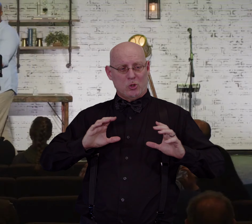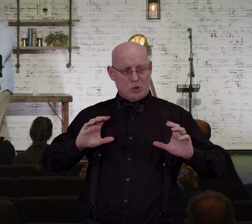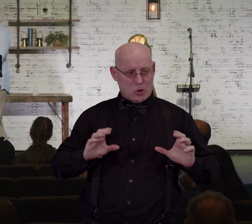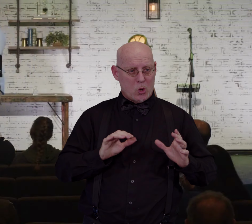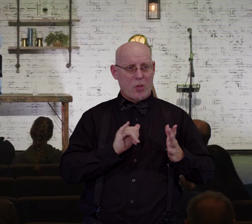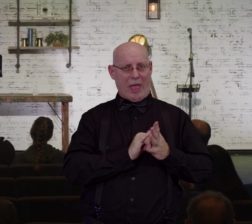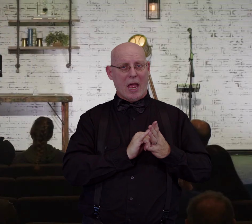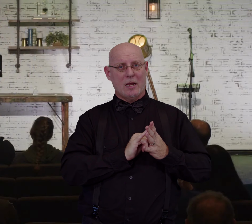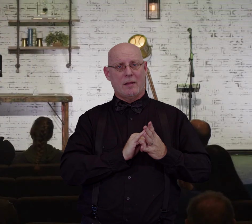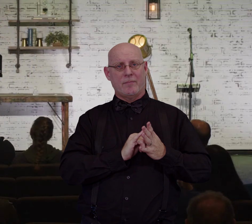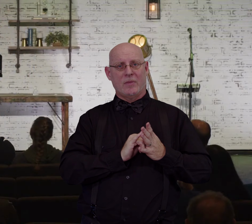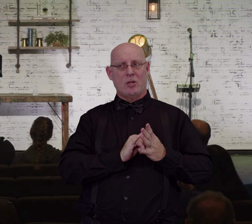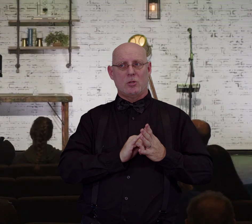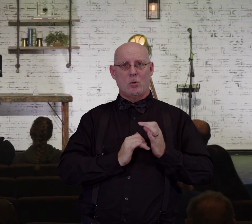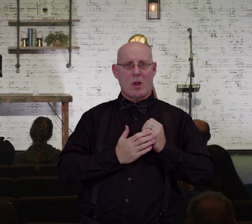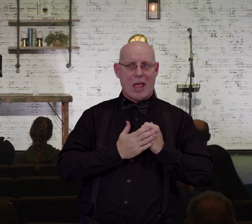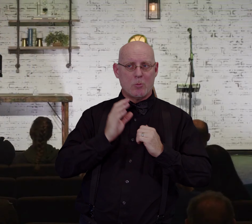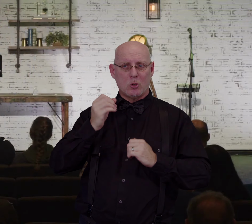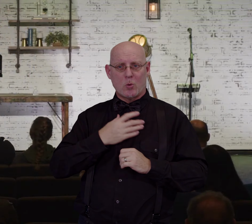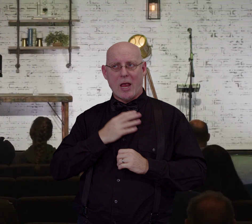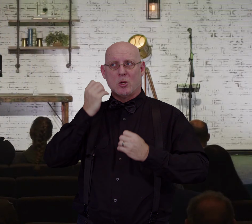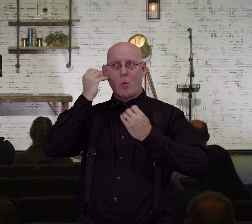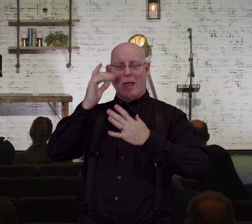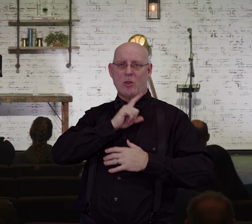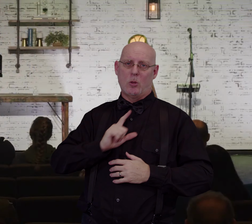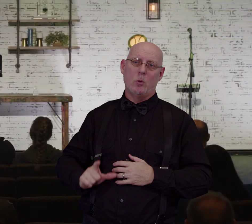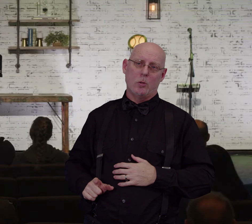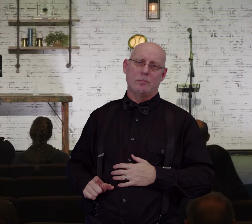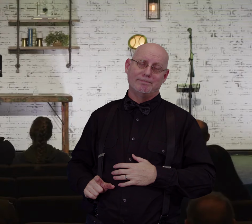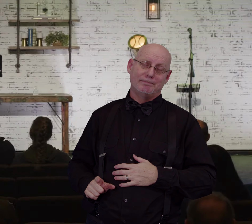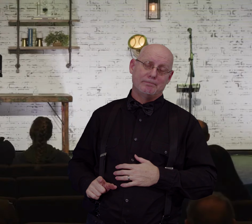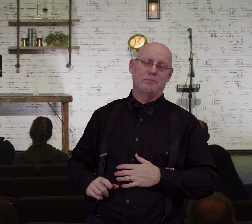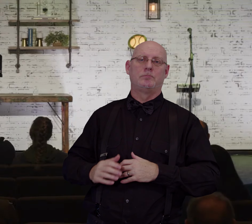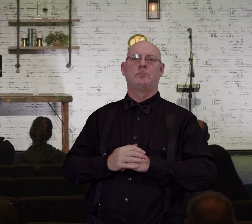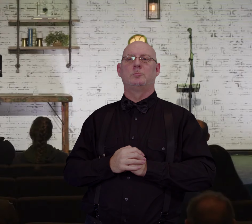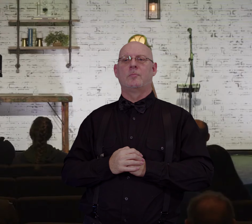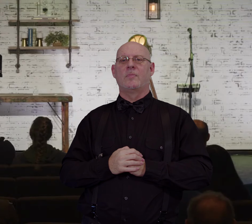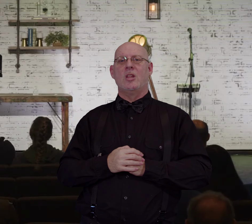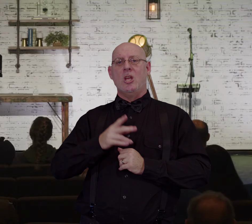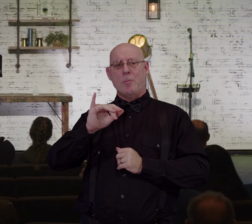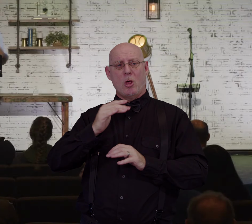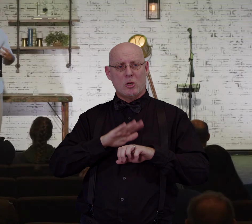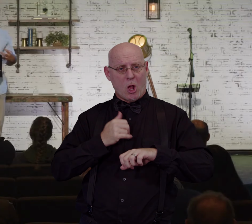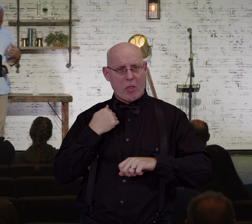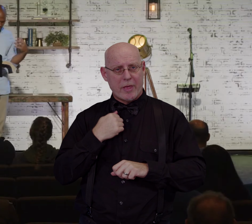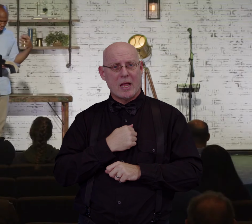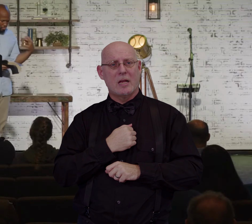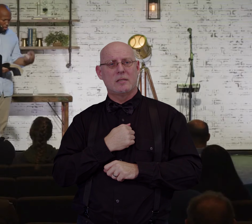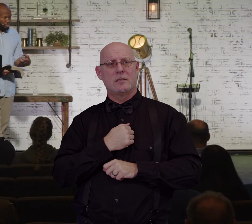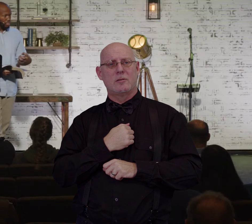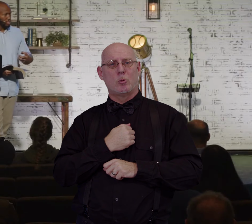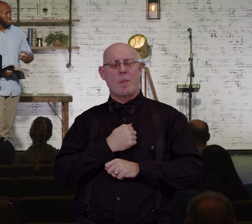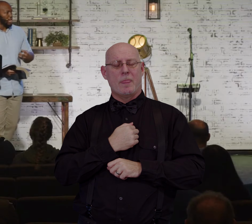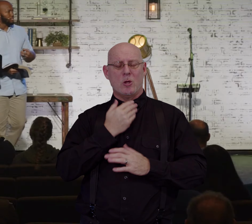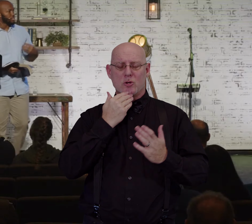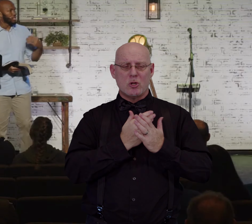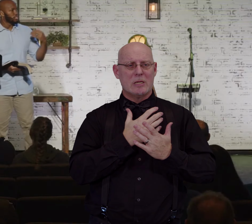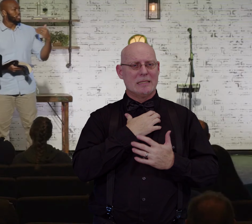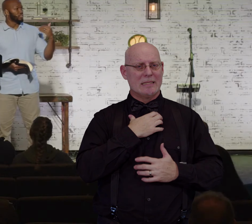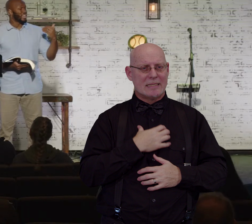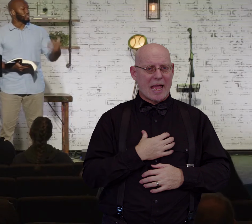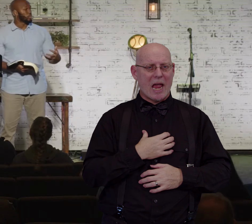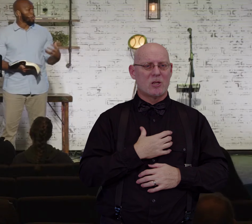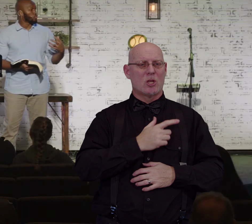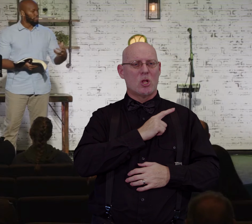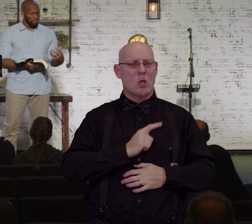do, on the side of grace and obedience to the Lord. And so Paul is calling us to this, is those good desires